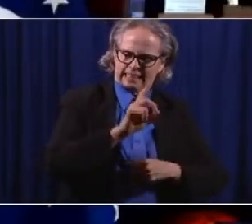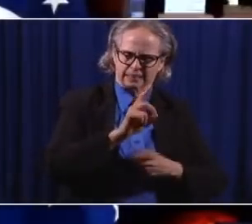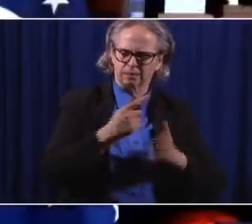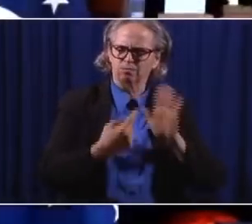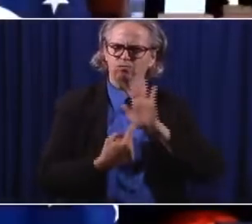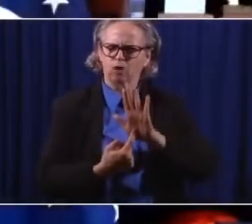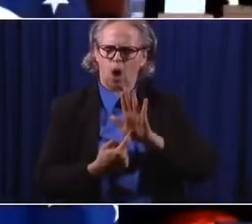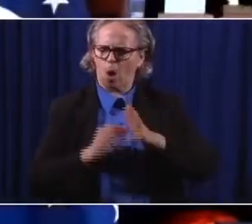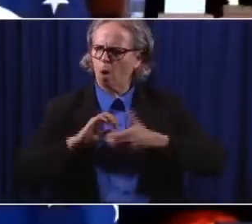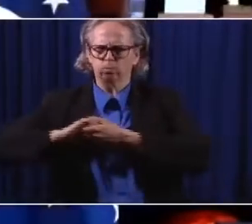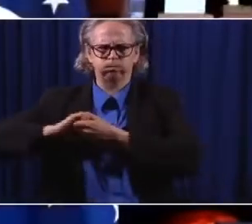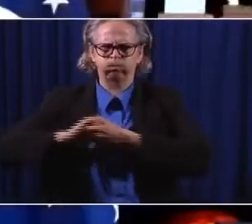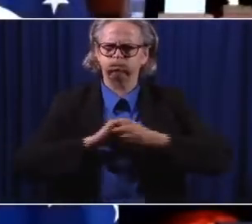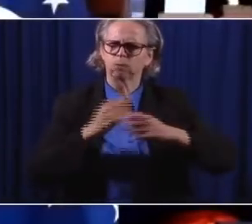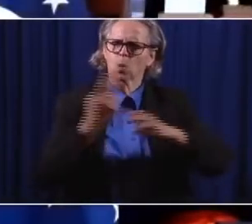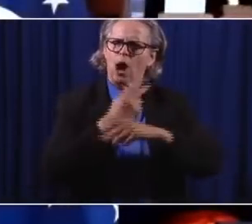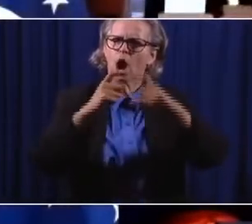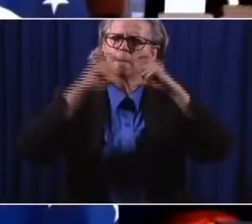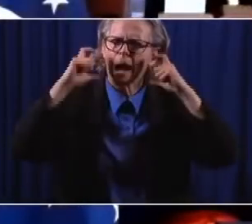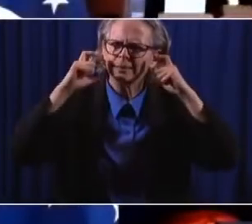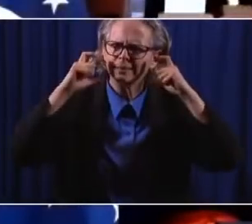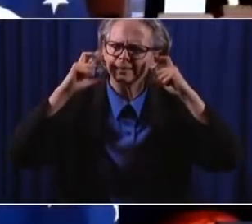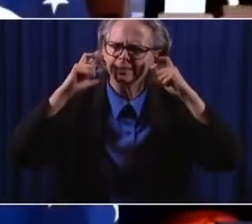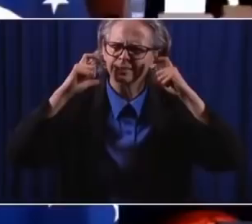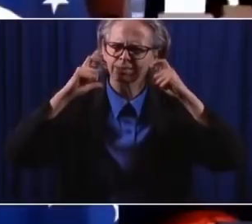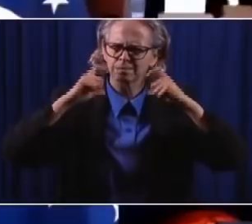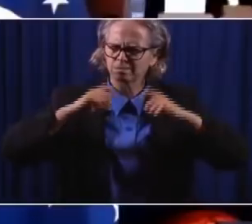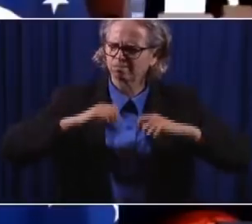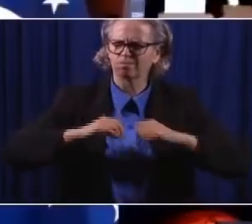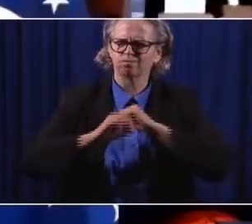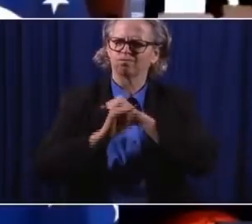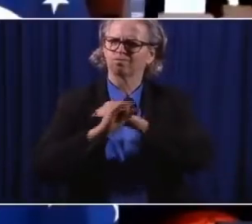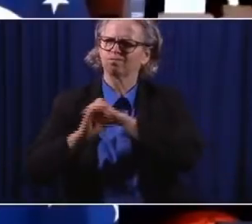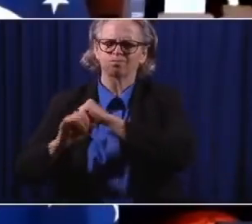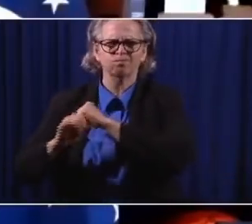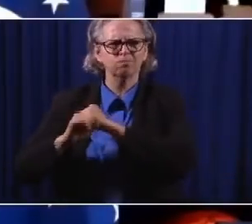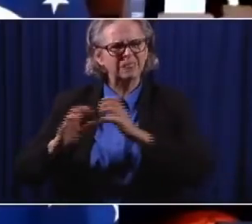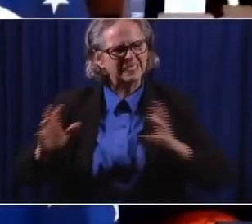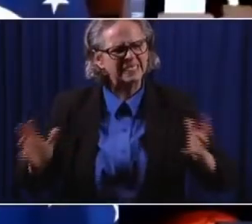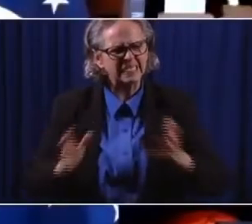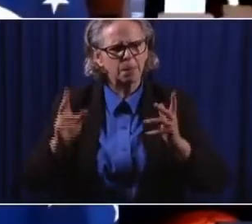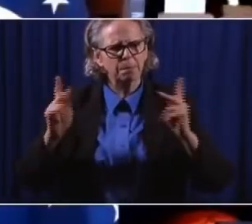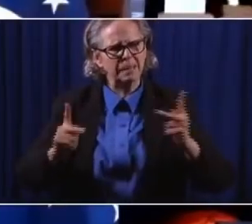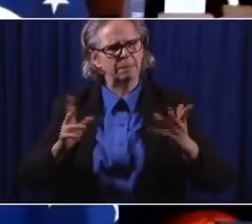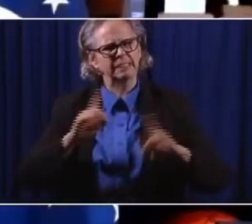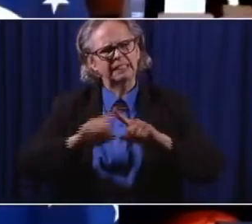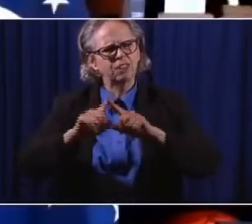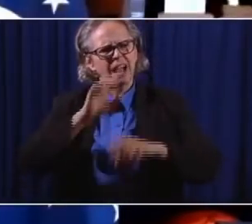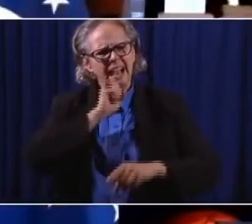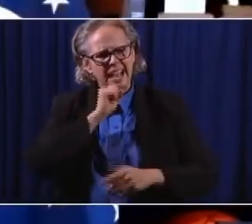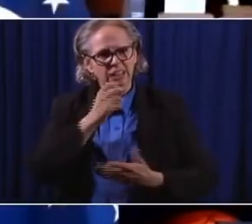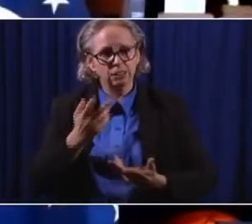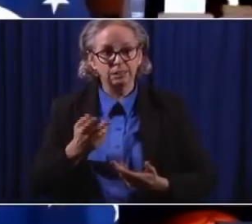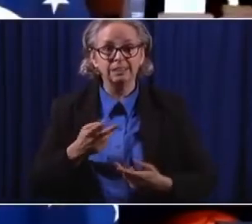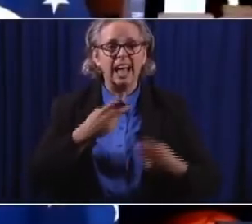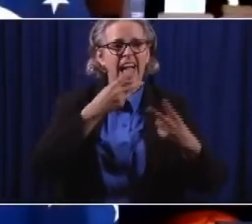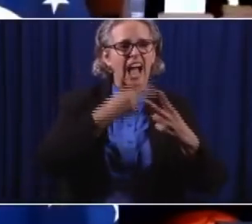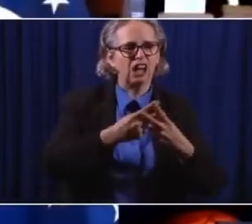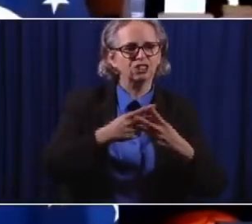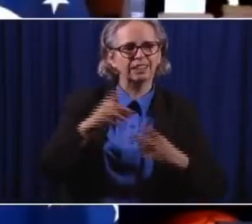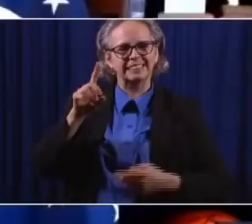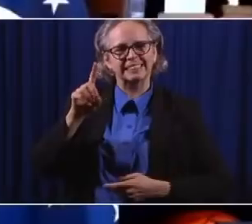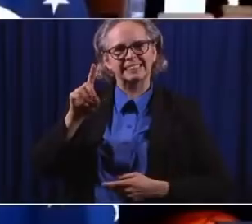of masks to reach people of all ages. The hashtag is Dayton